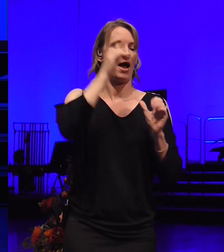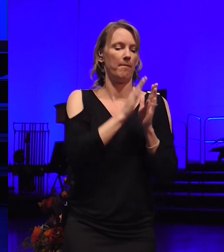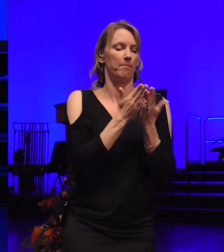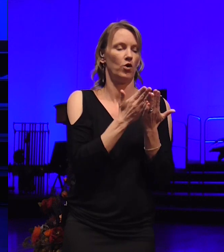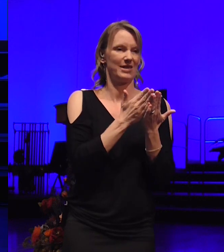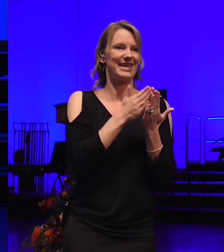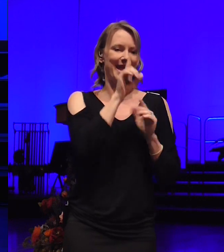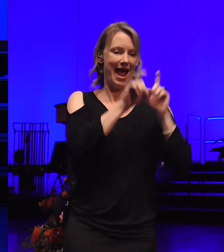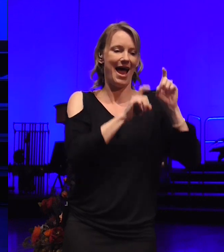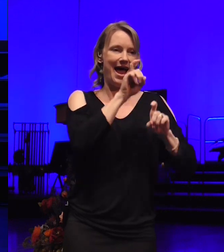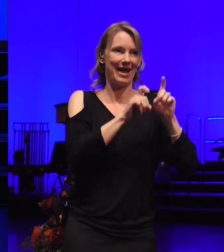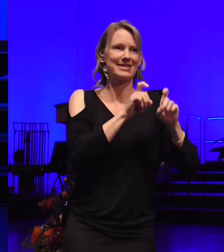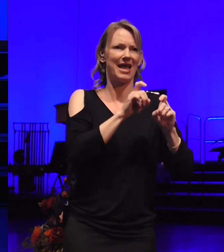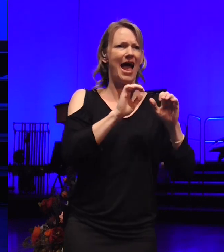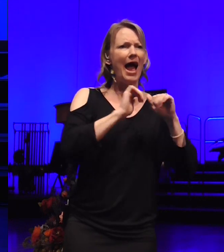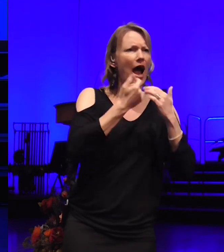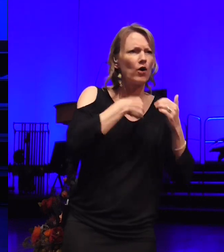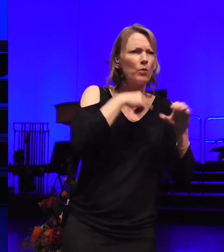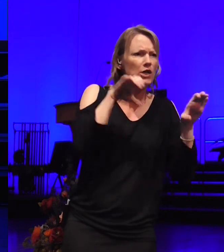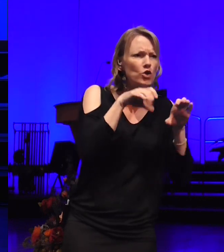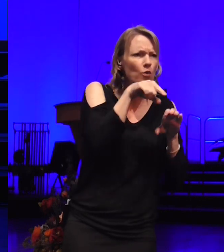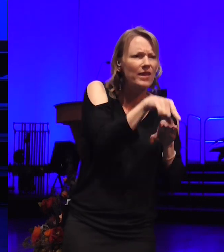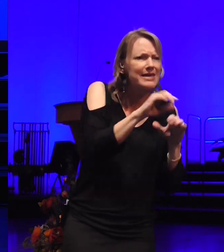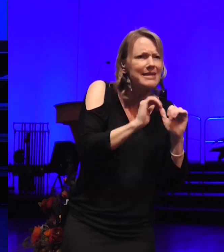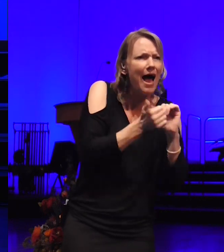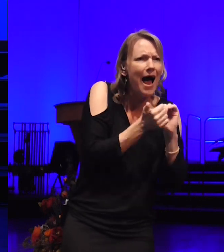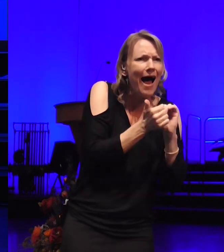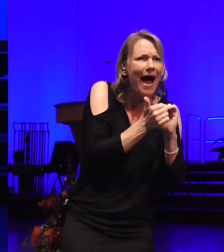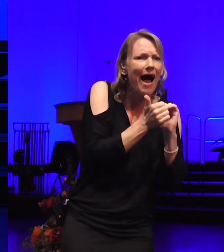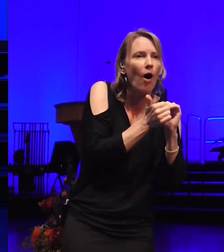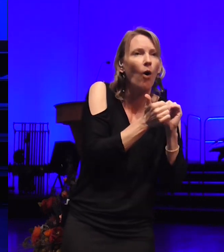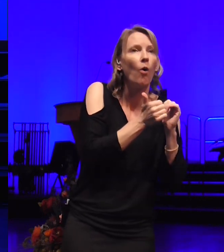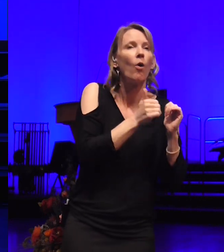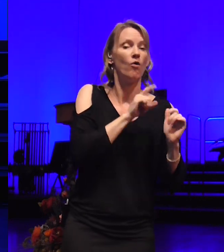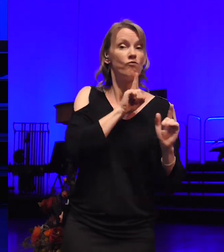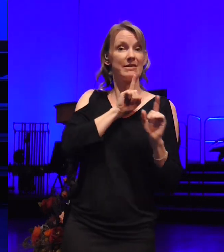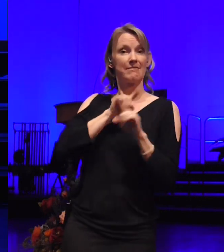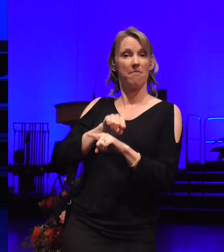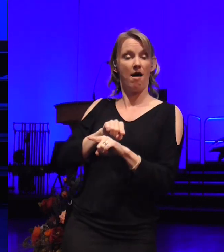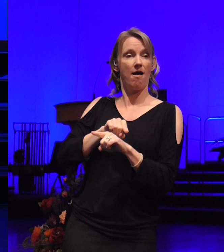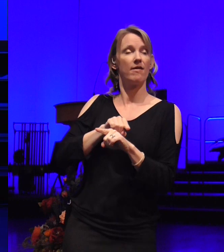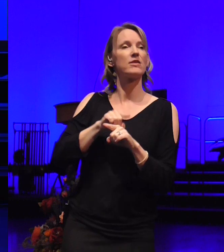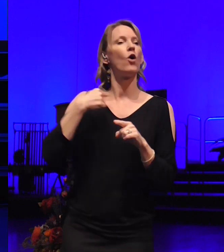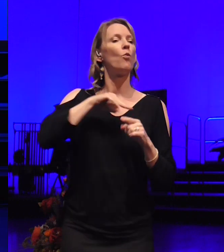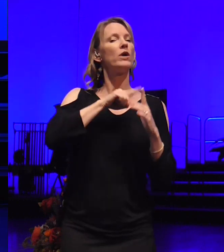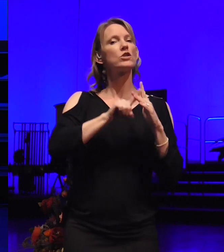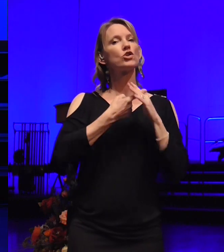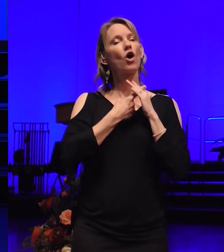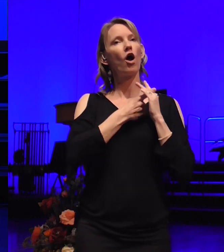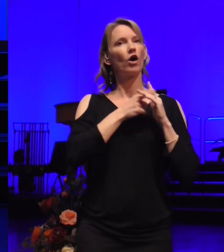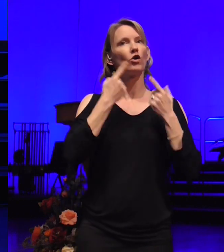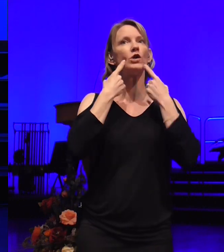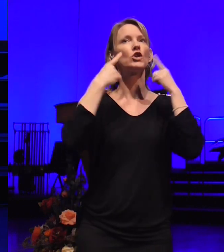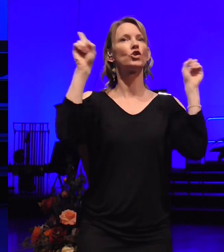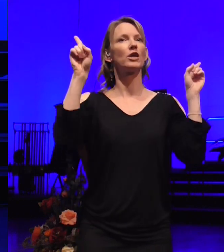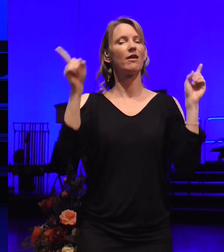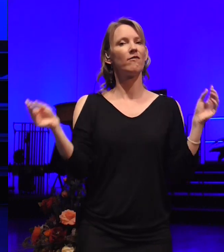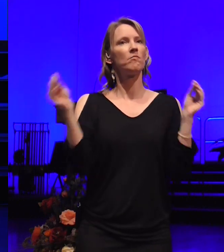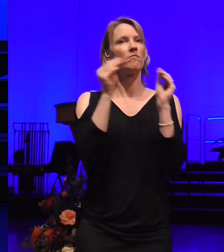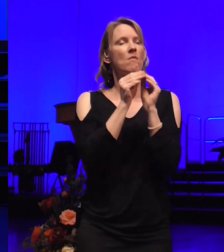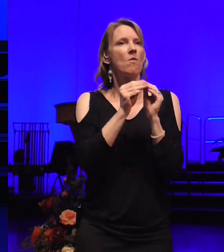these questions, how do we do this? And he says, we begin to achieve a